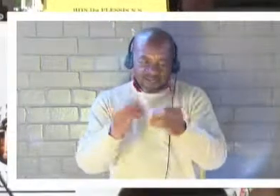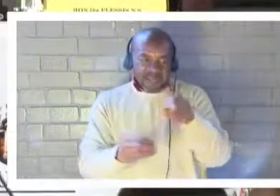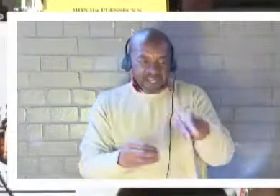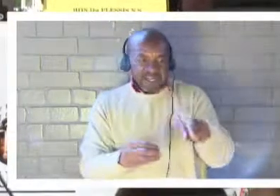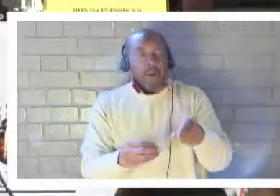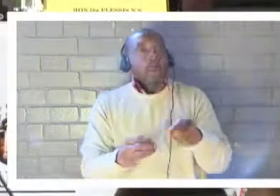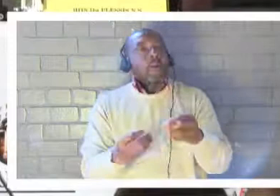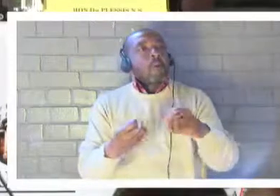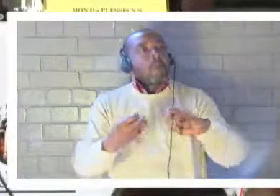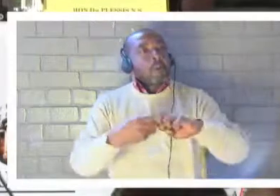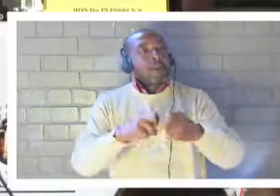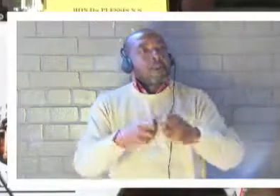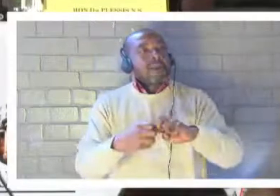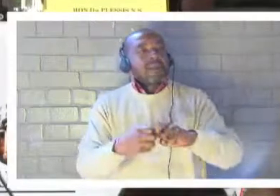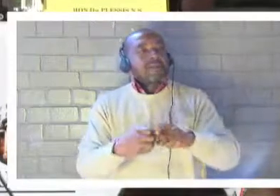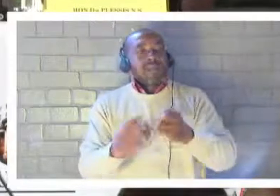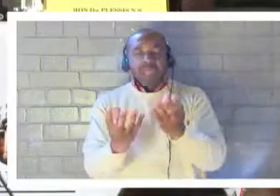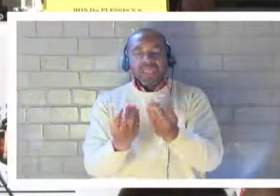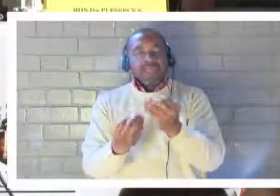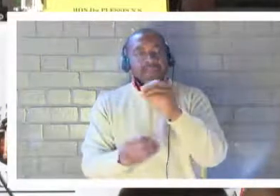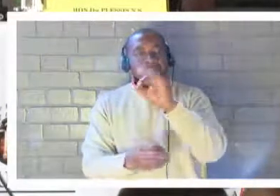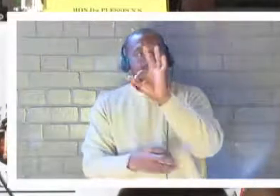Number